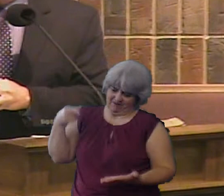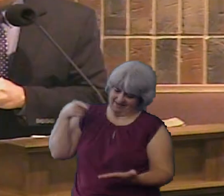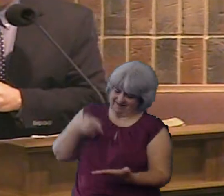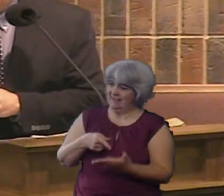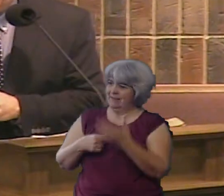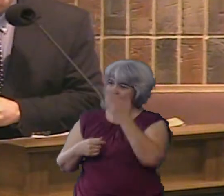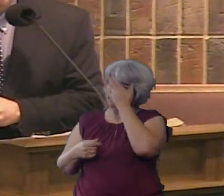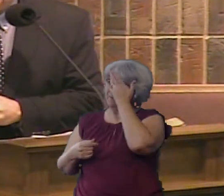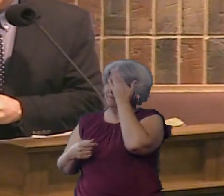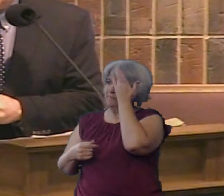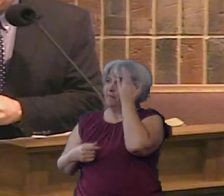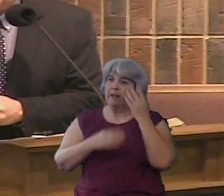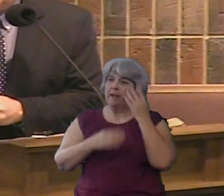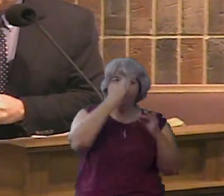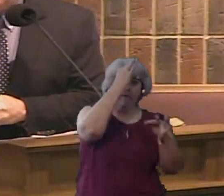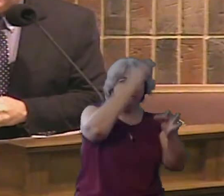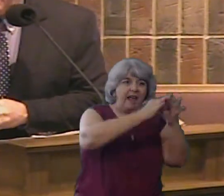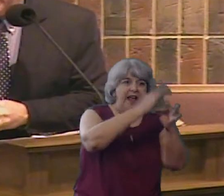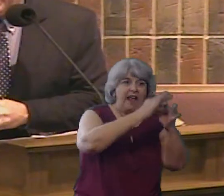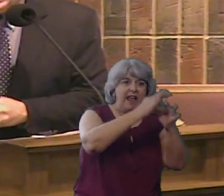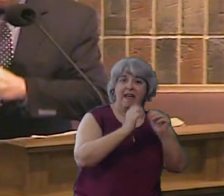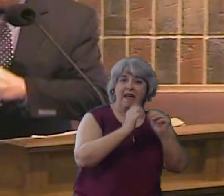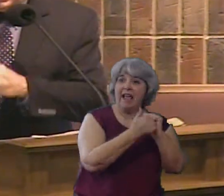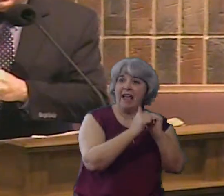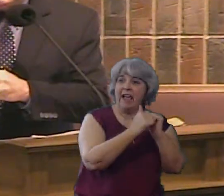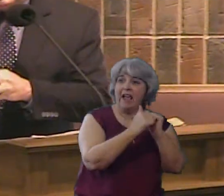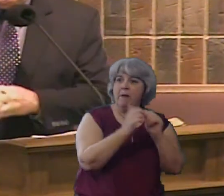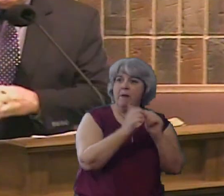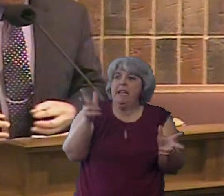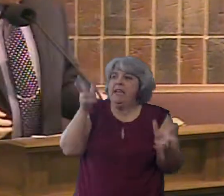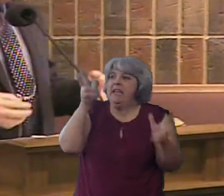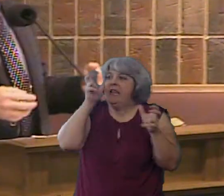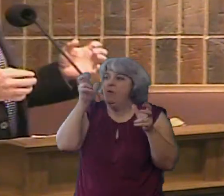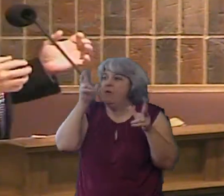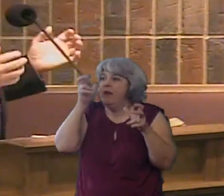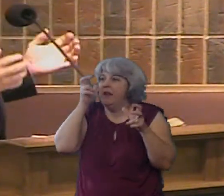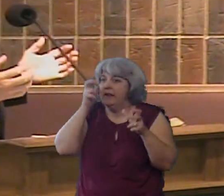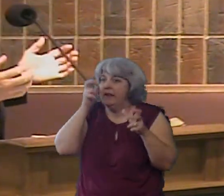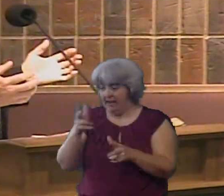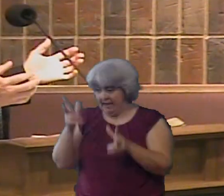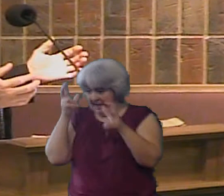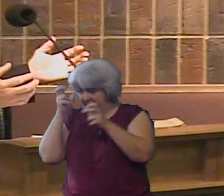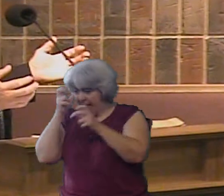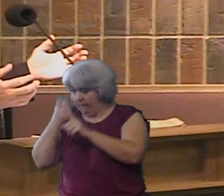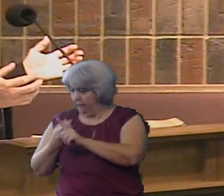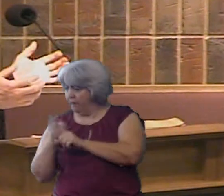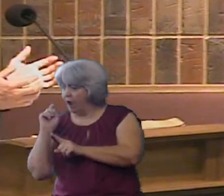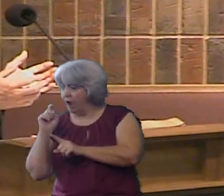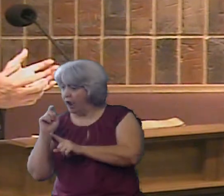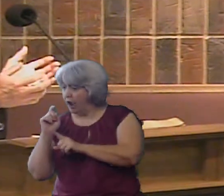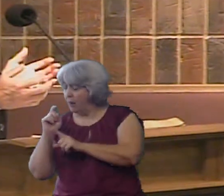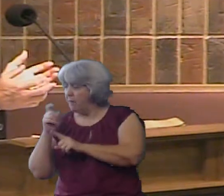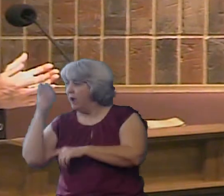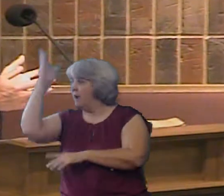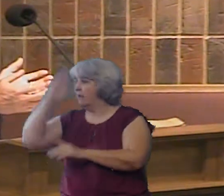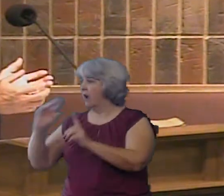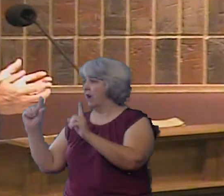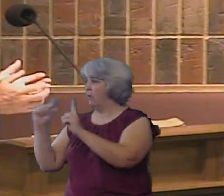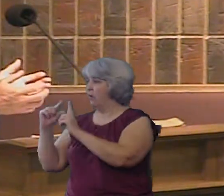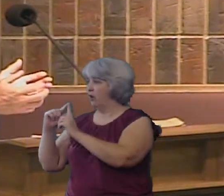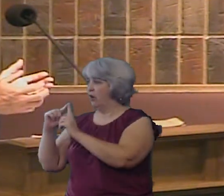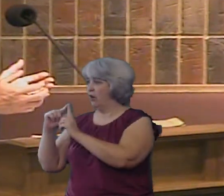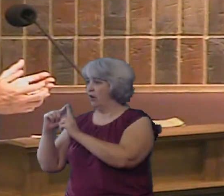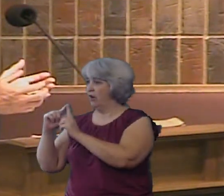Faith comes by hearing, and hearing by the word of God. Our faith in God is going to be bound up in scripture, or it's going to be bound up in